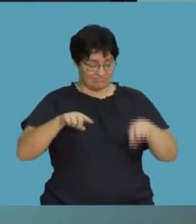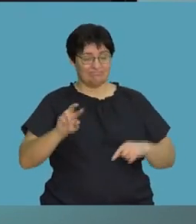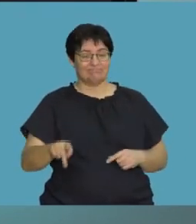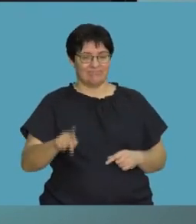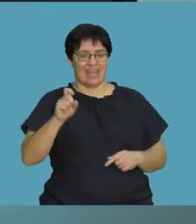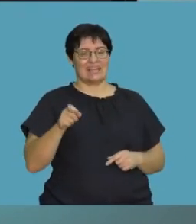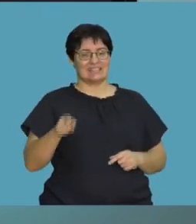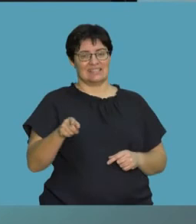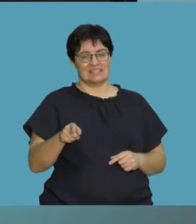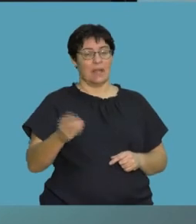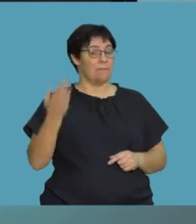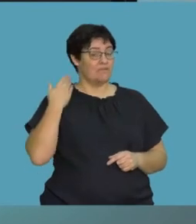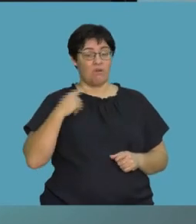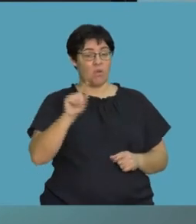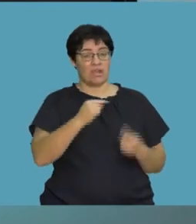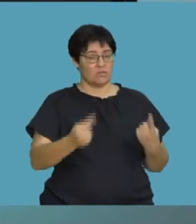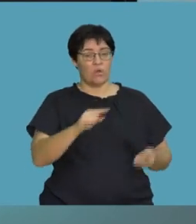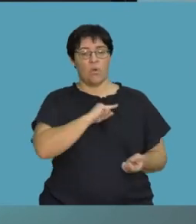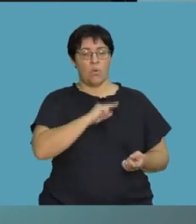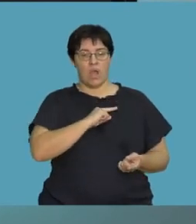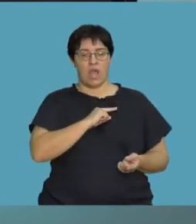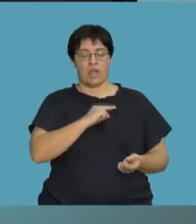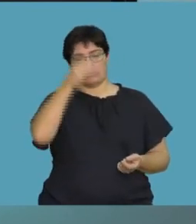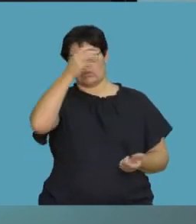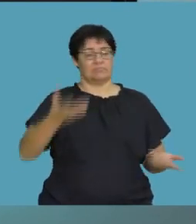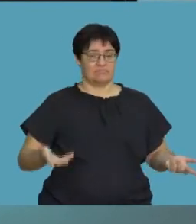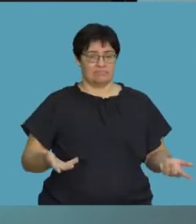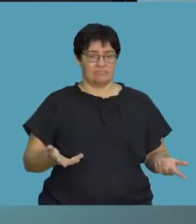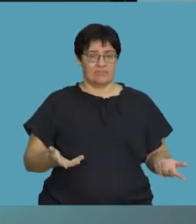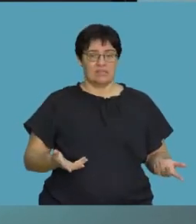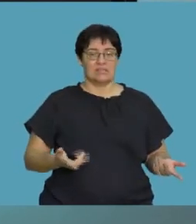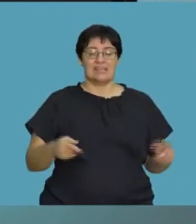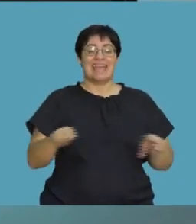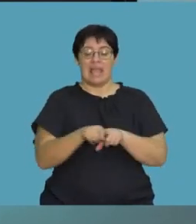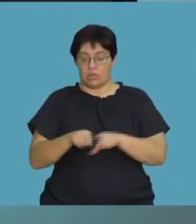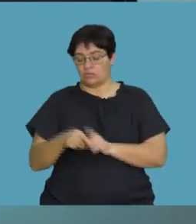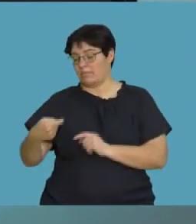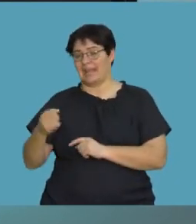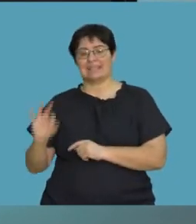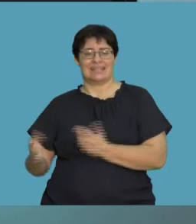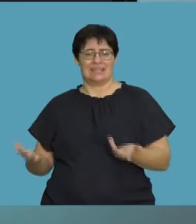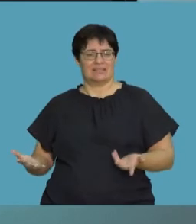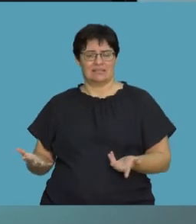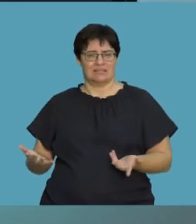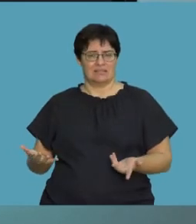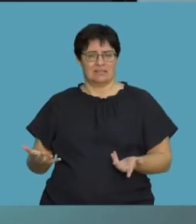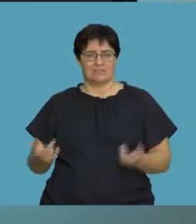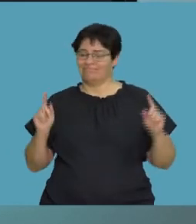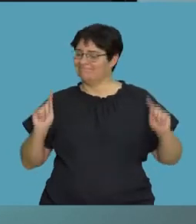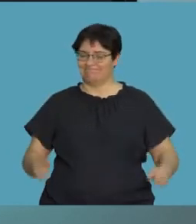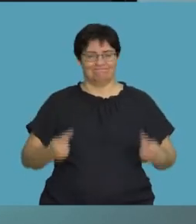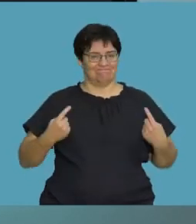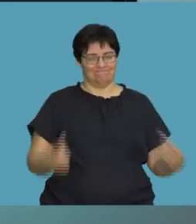The previous example, we couldn't because it was just a constant. It is saying it is equal to negative 3, which